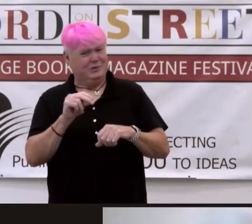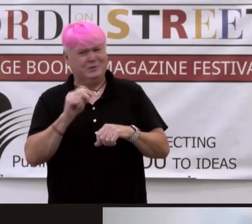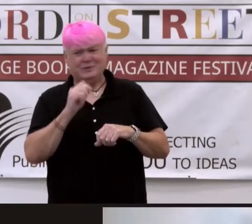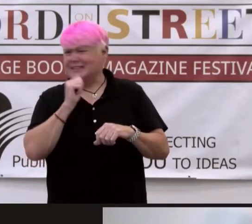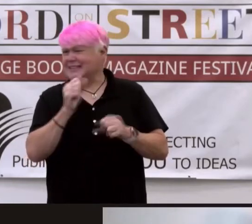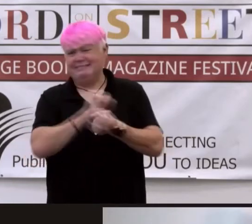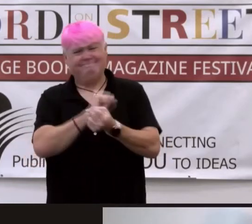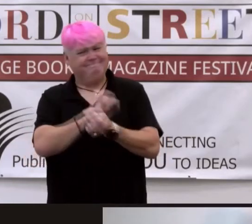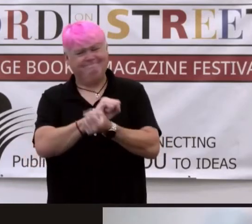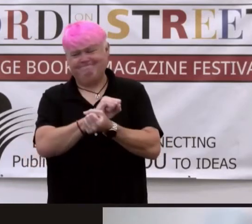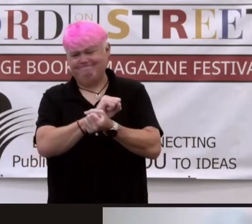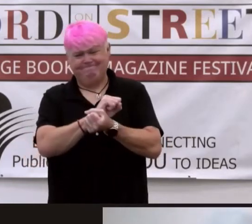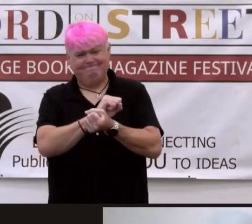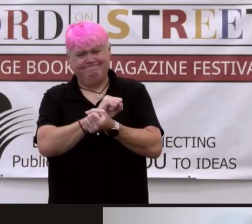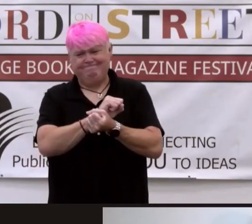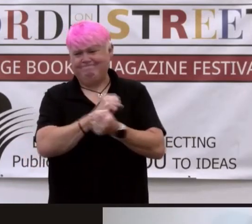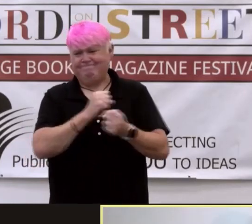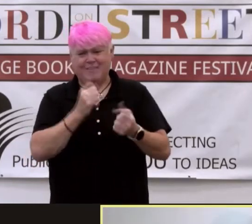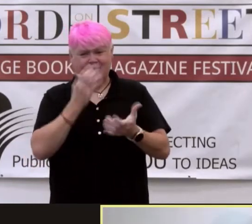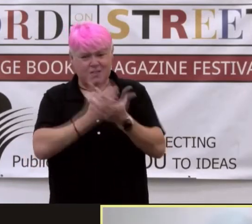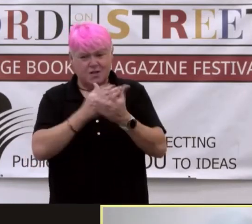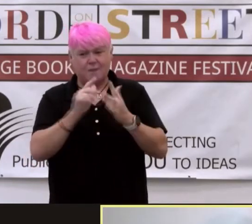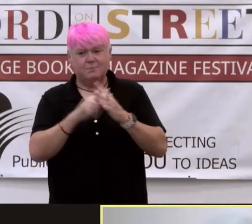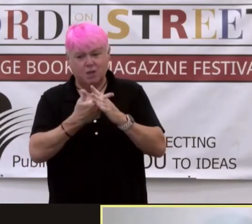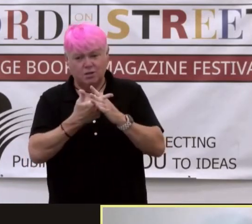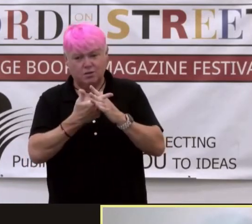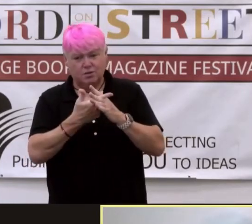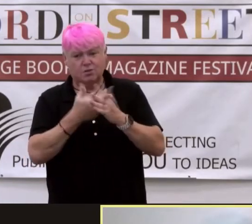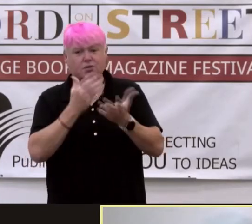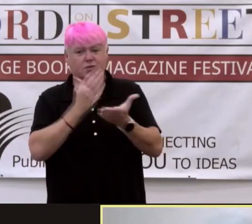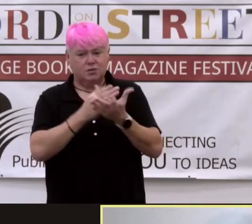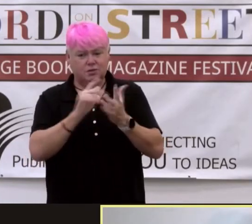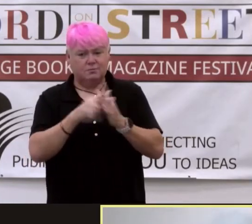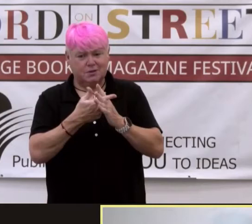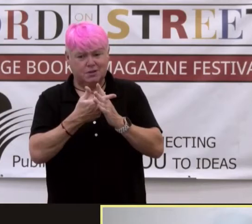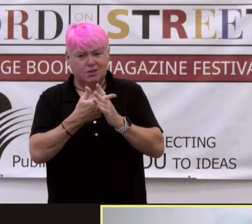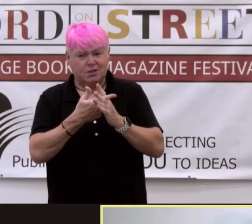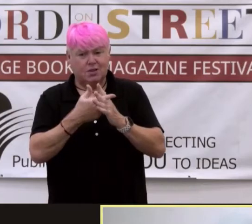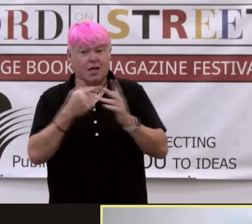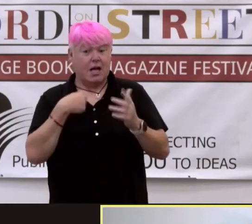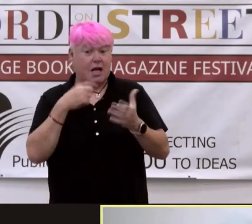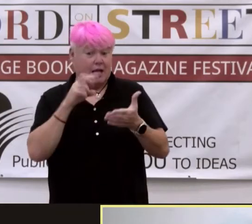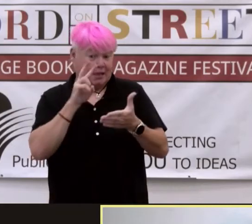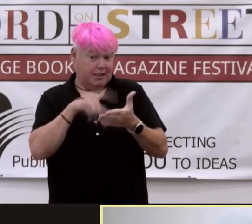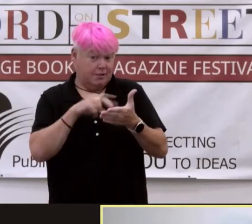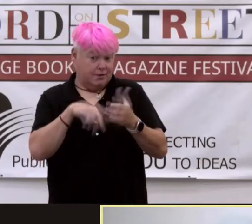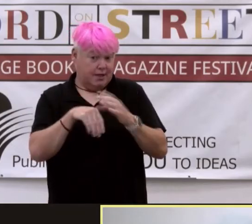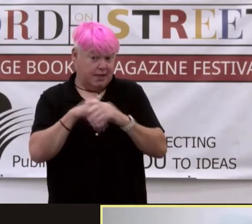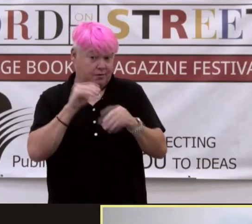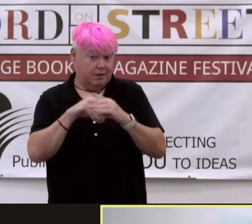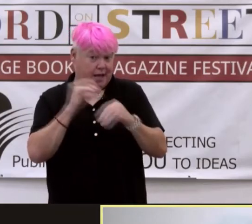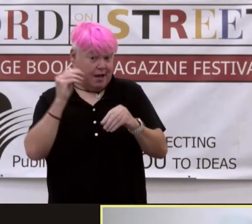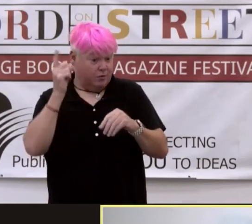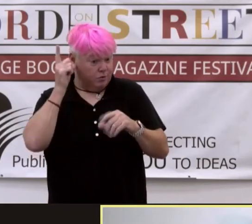Yeah. It's very stop and start. I think I'm very critical. I like to read out loud a lot. That can really give you a sense of what's flowing